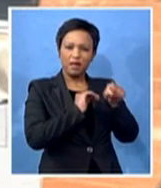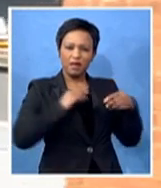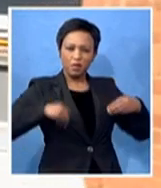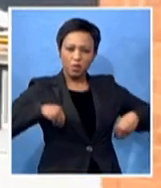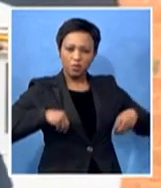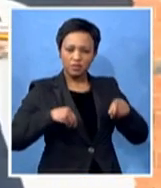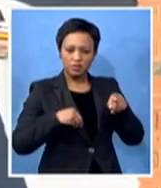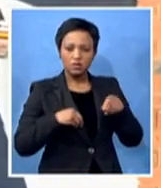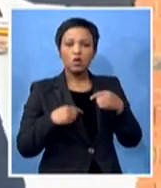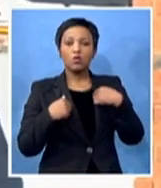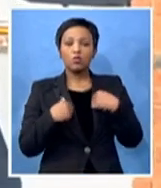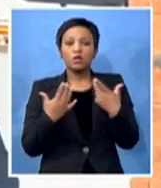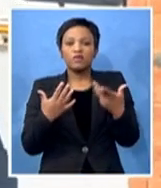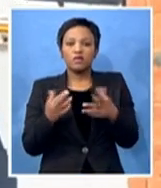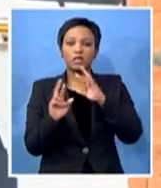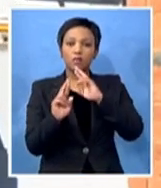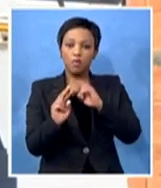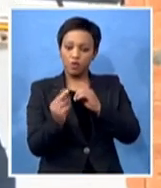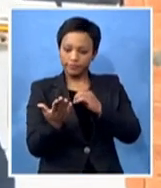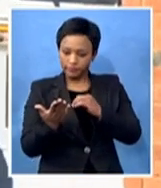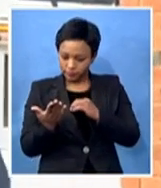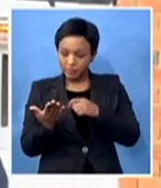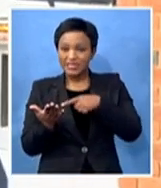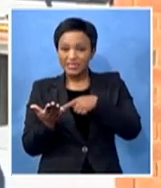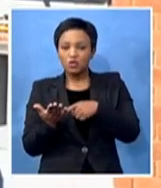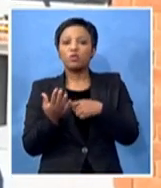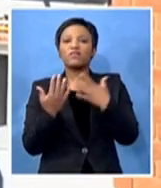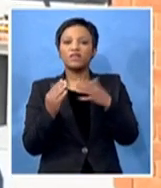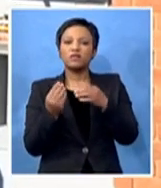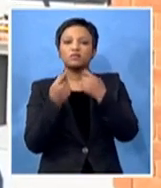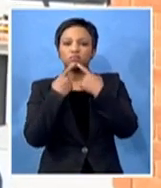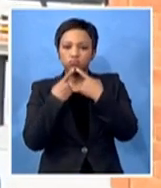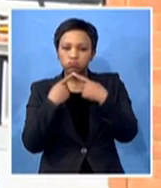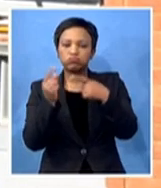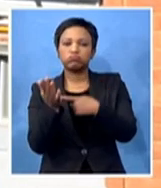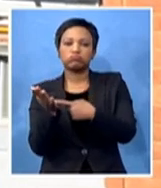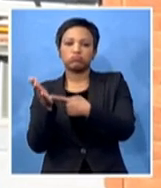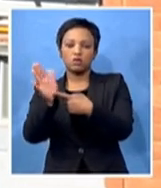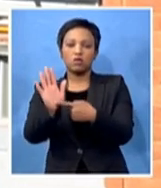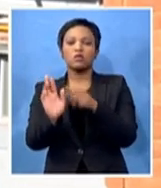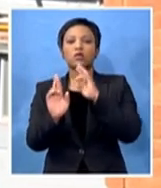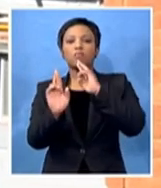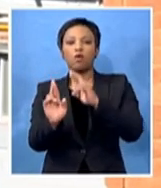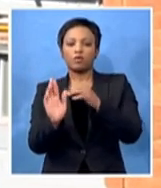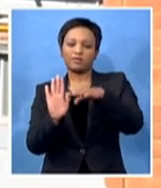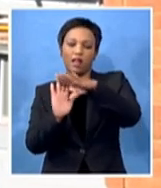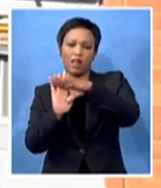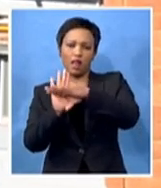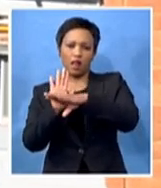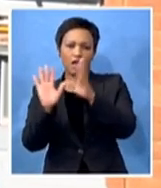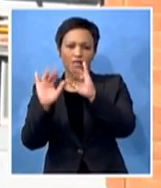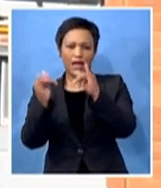publicly of all people who were doing work for government as companies. So we are going to